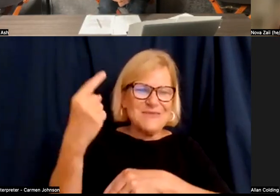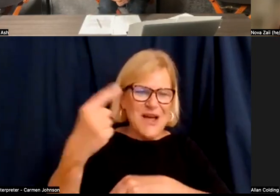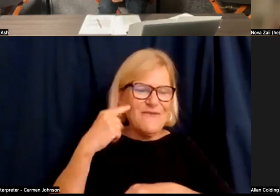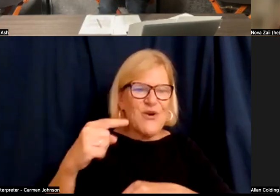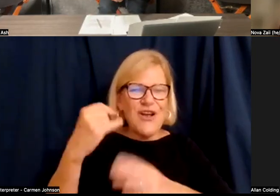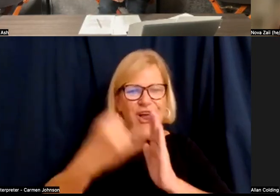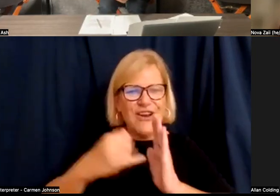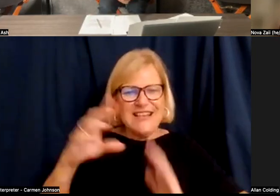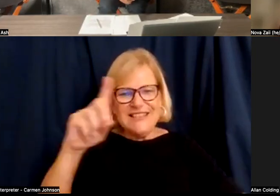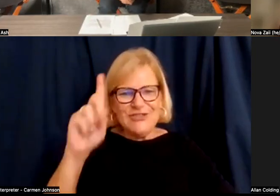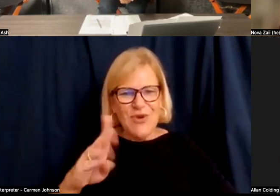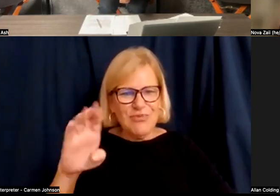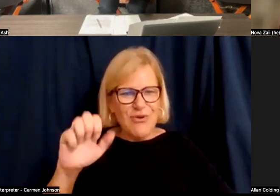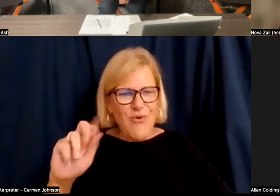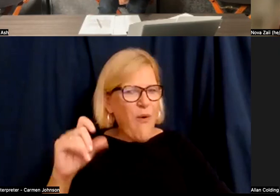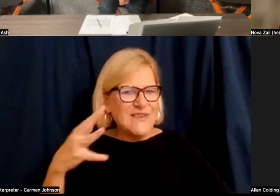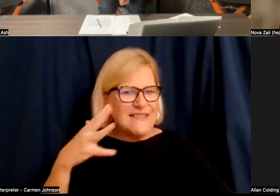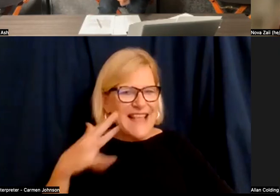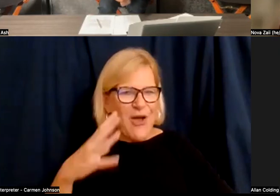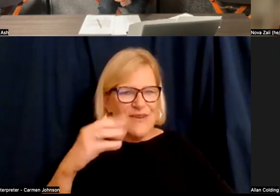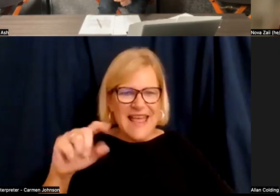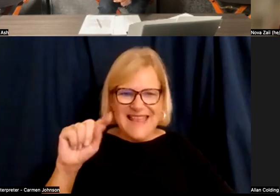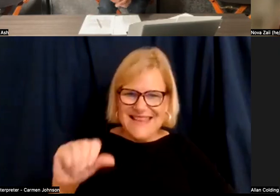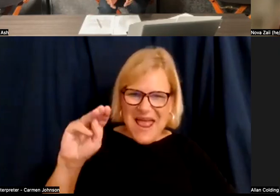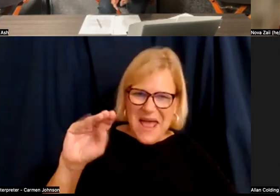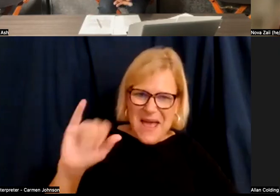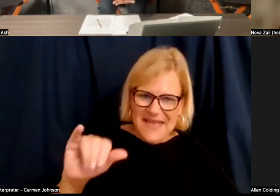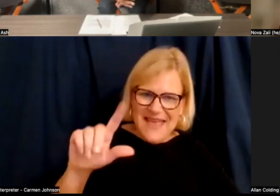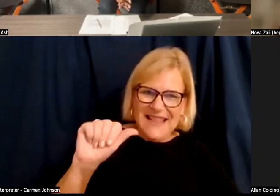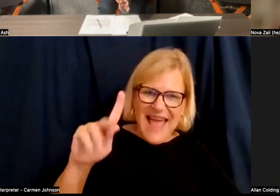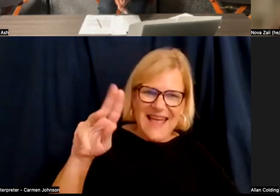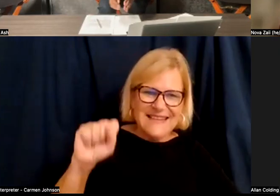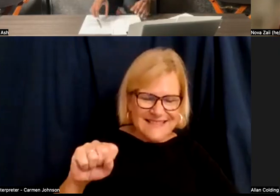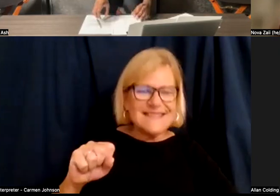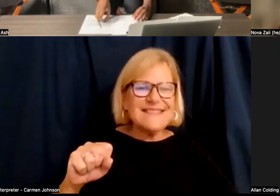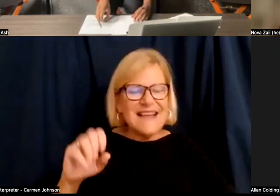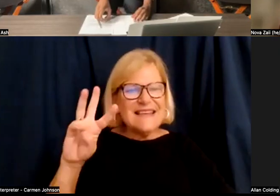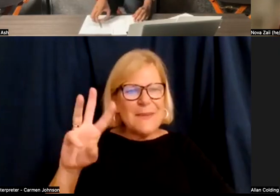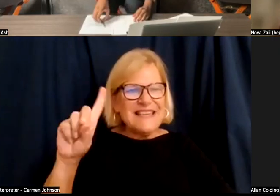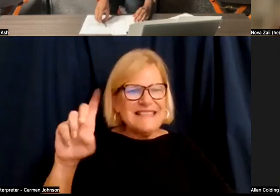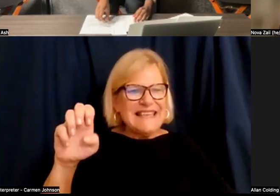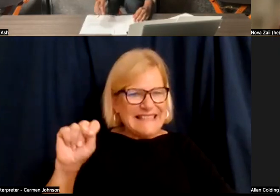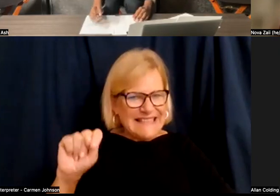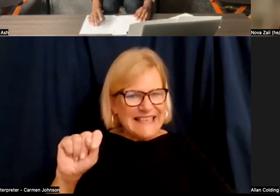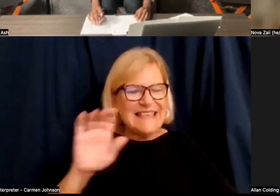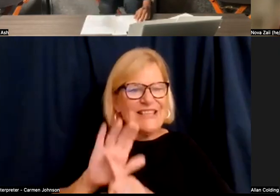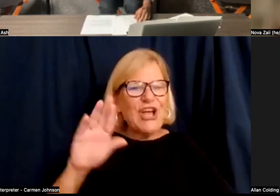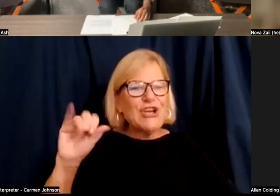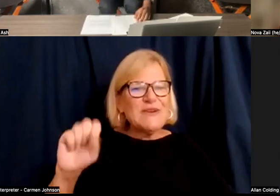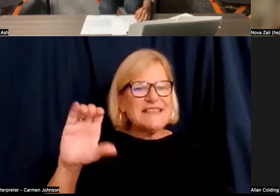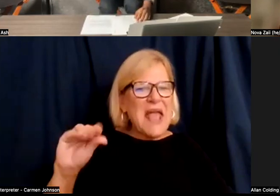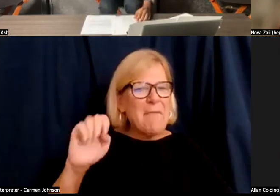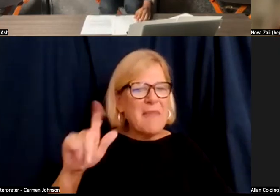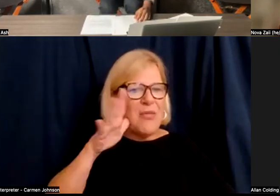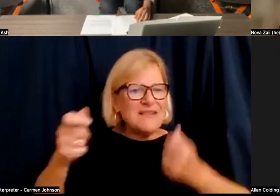artist Detroit Bureau of Sound and Tammy Lackus, moderated by WDET's Chris Campbell. So make